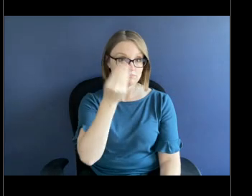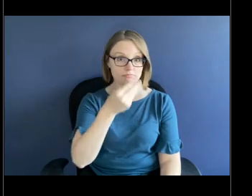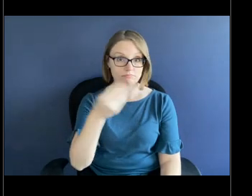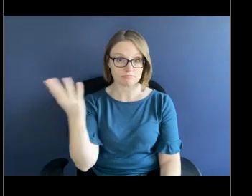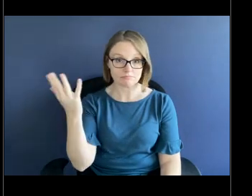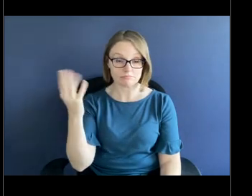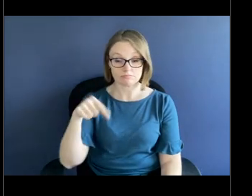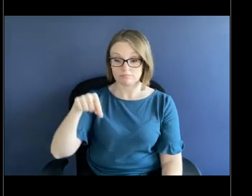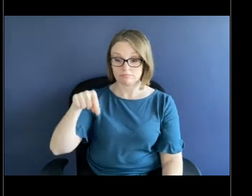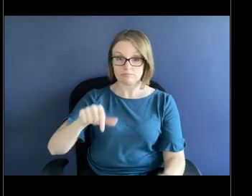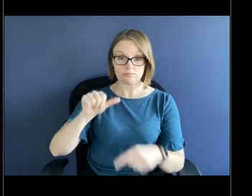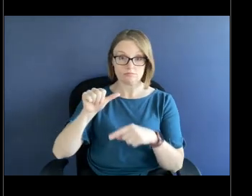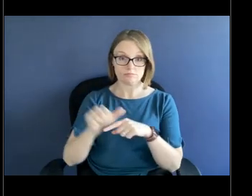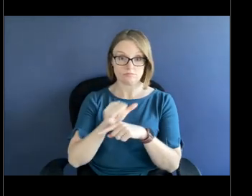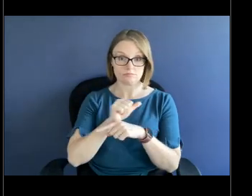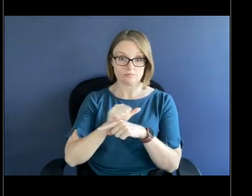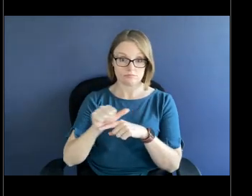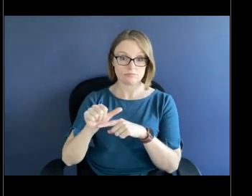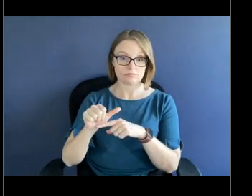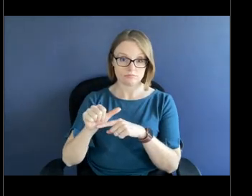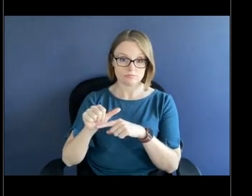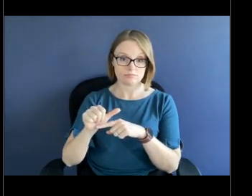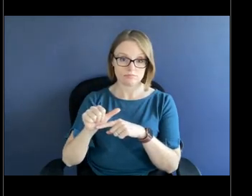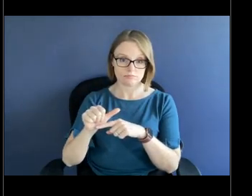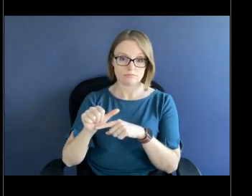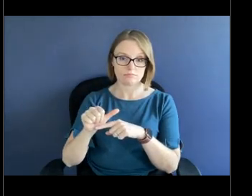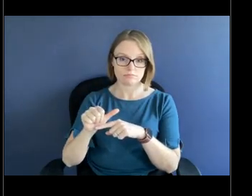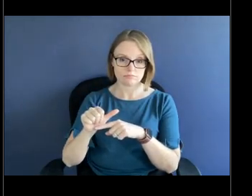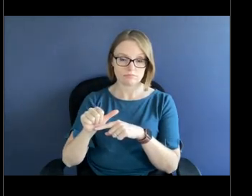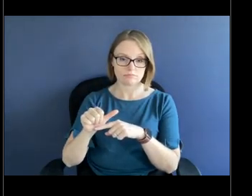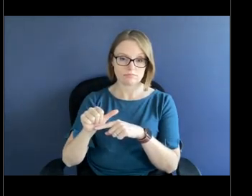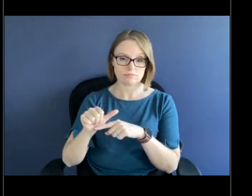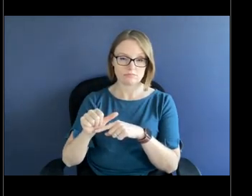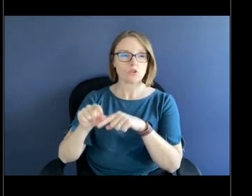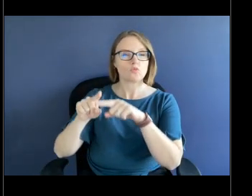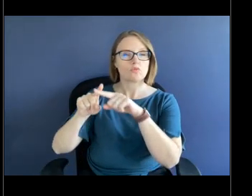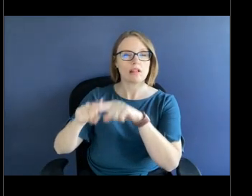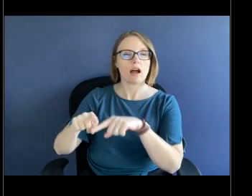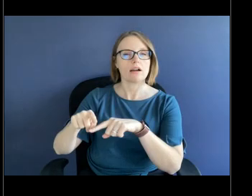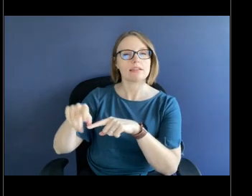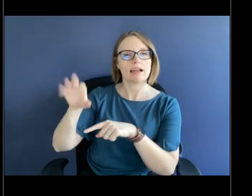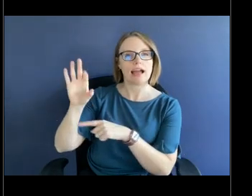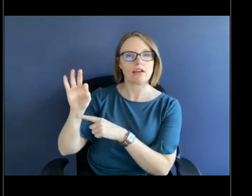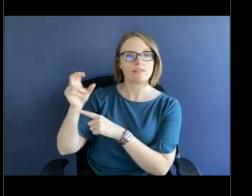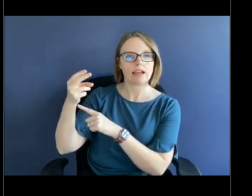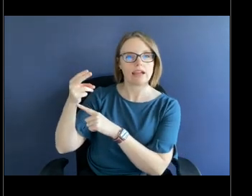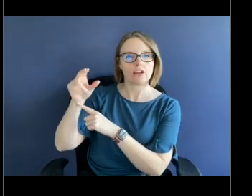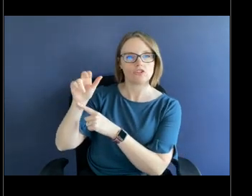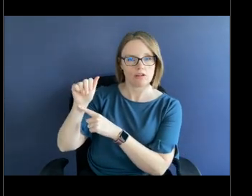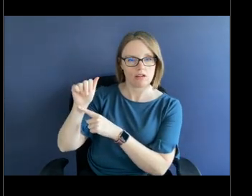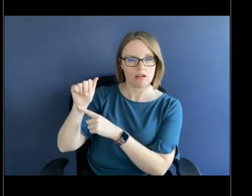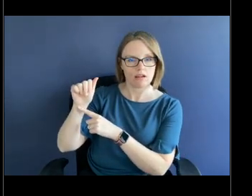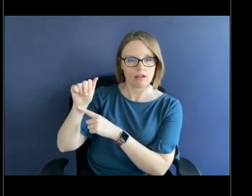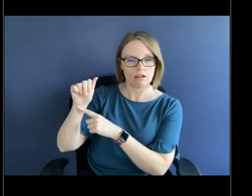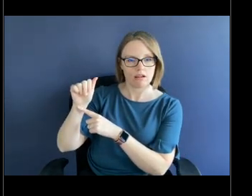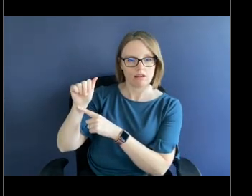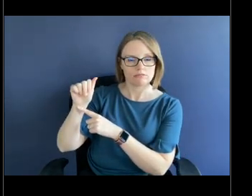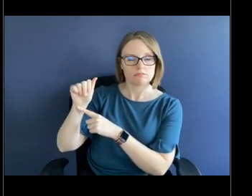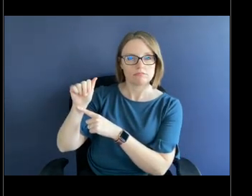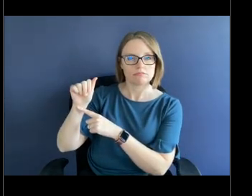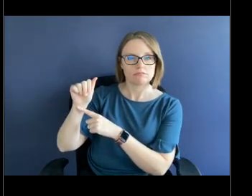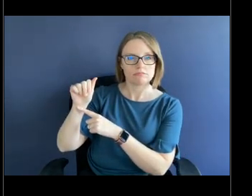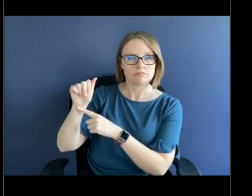this training relies on the provisions of the Fair Housing Act and its